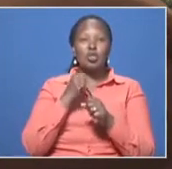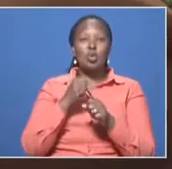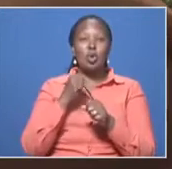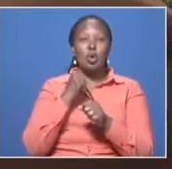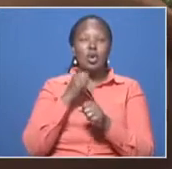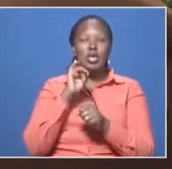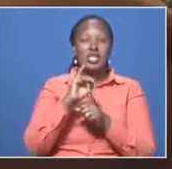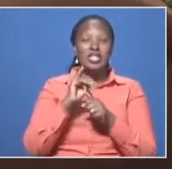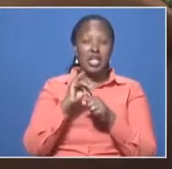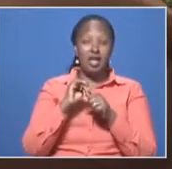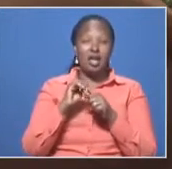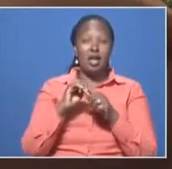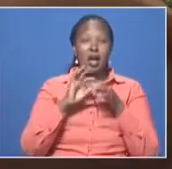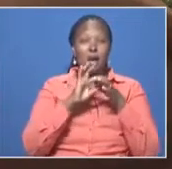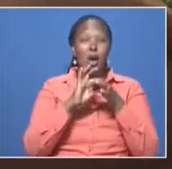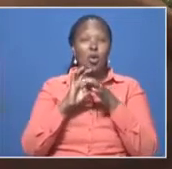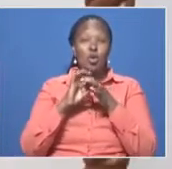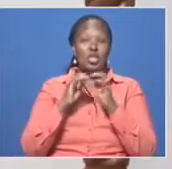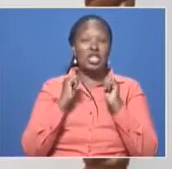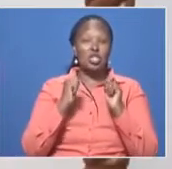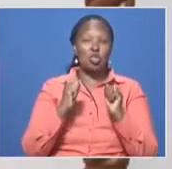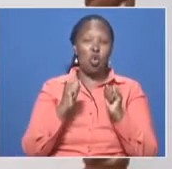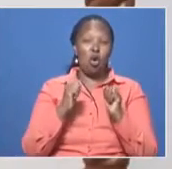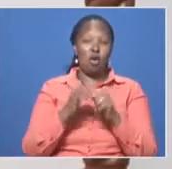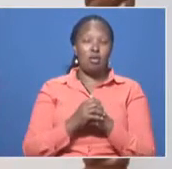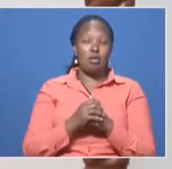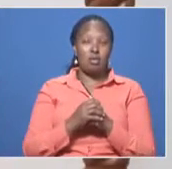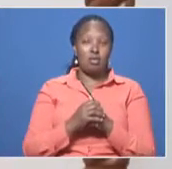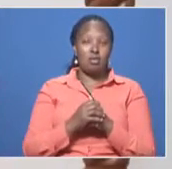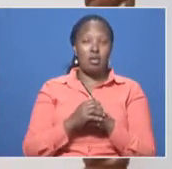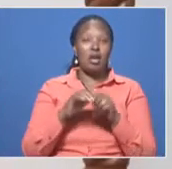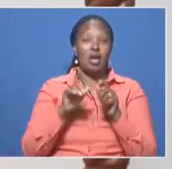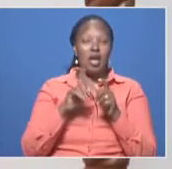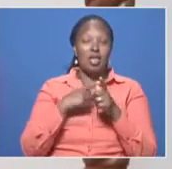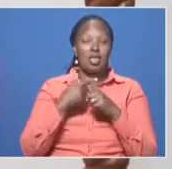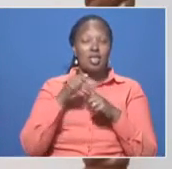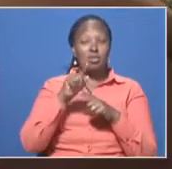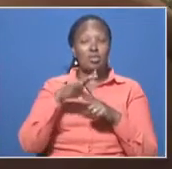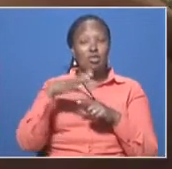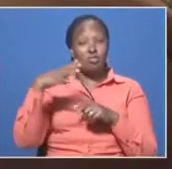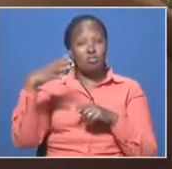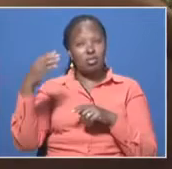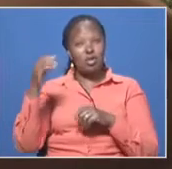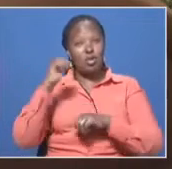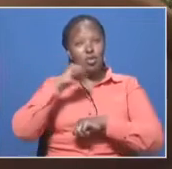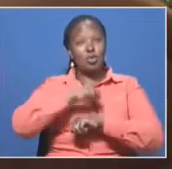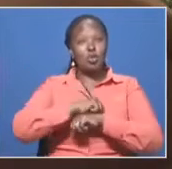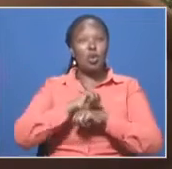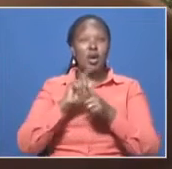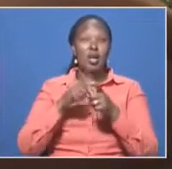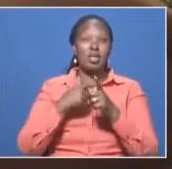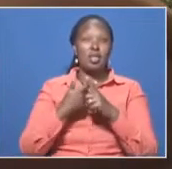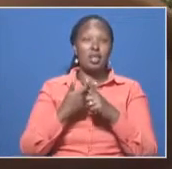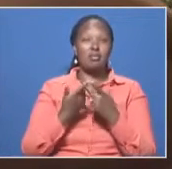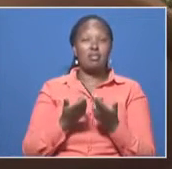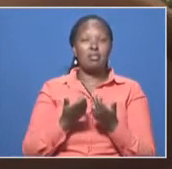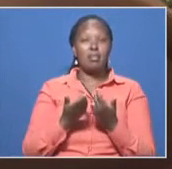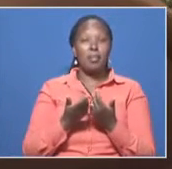strong. Right. Yeah. And then they go off to school back. Then they would go off to